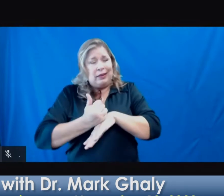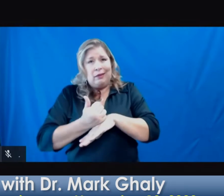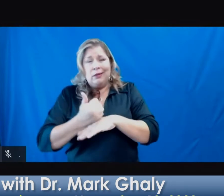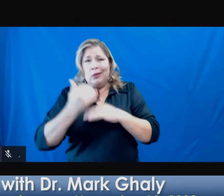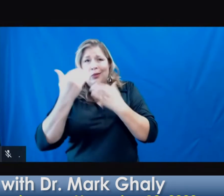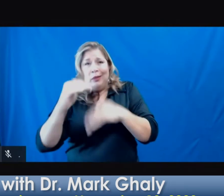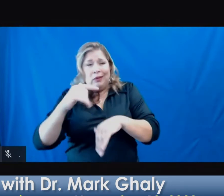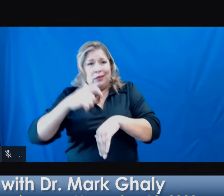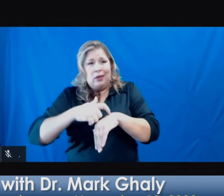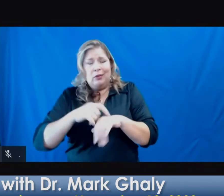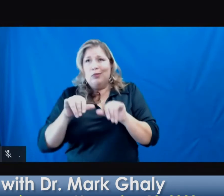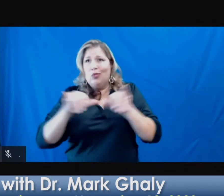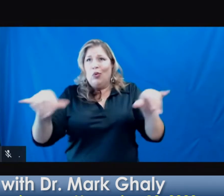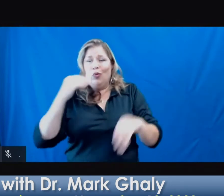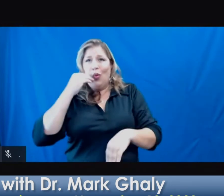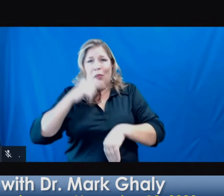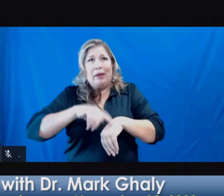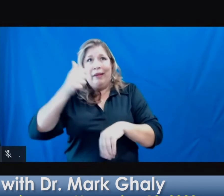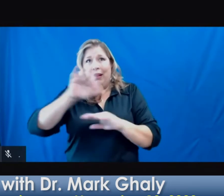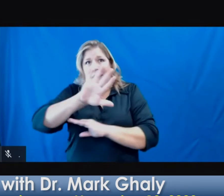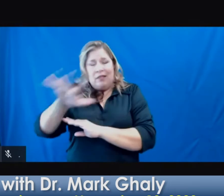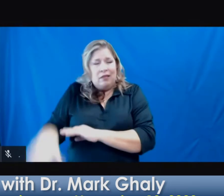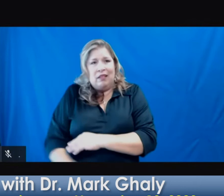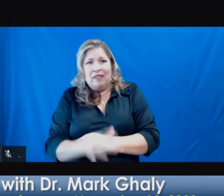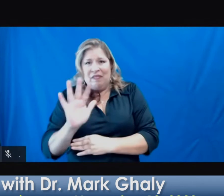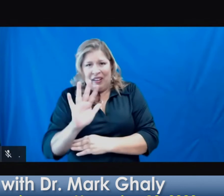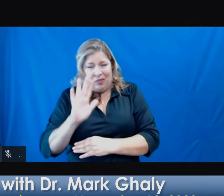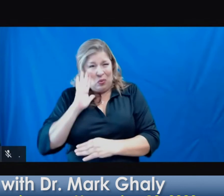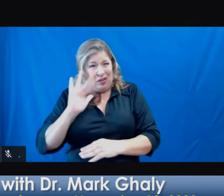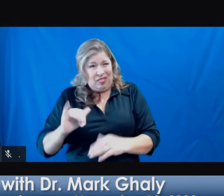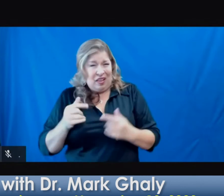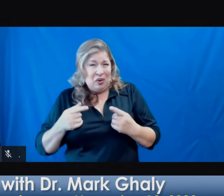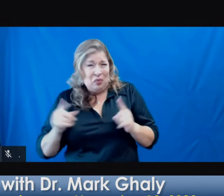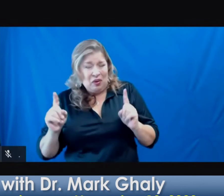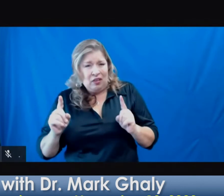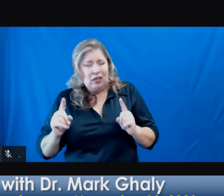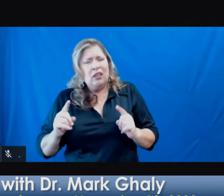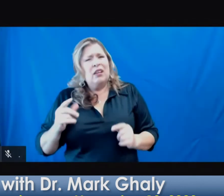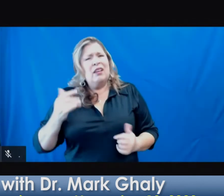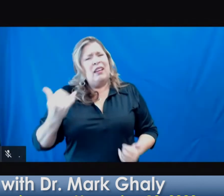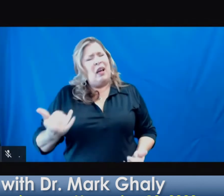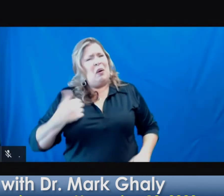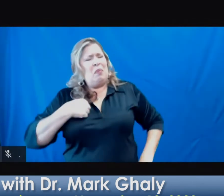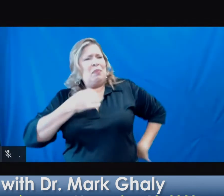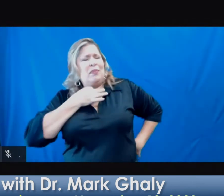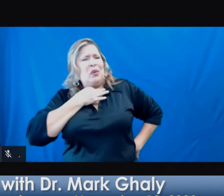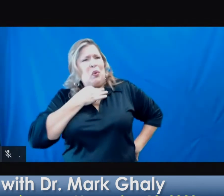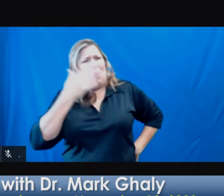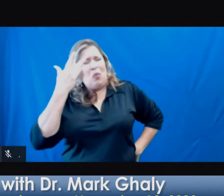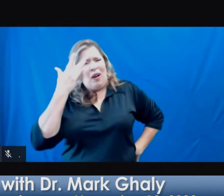And finally, Governor Newsom usually makes big announcements like this. Why isn't he doing it today?